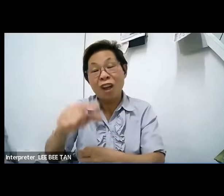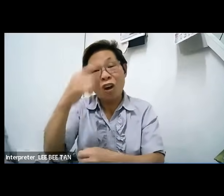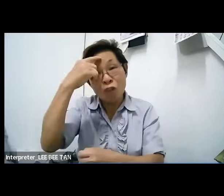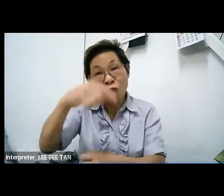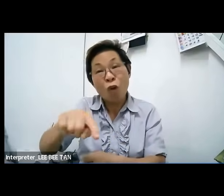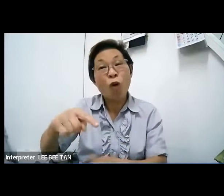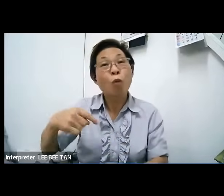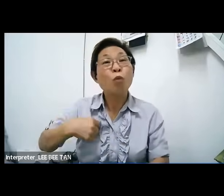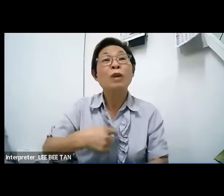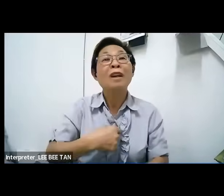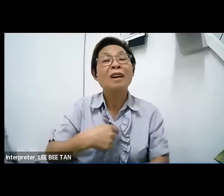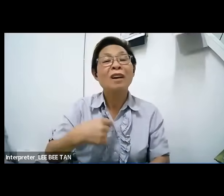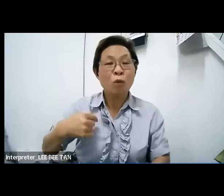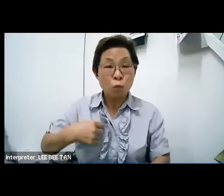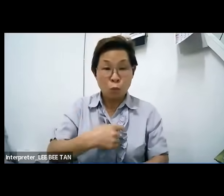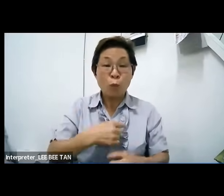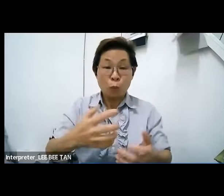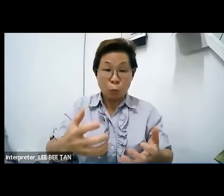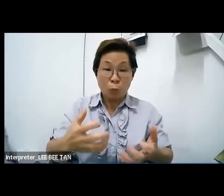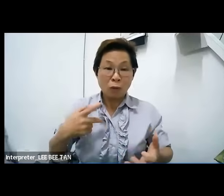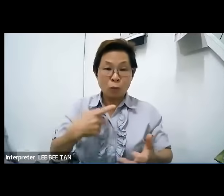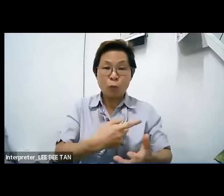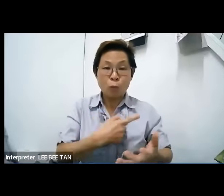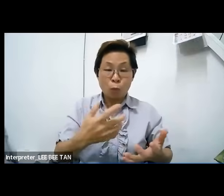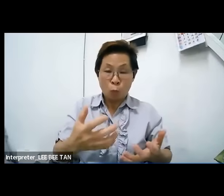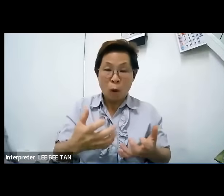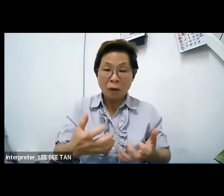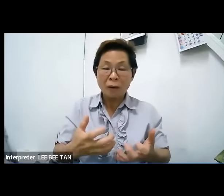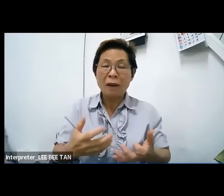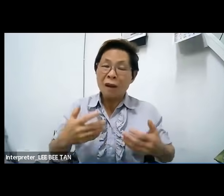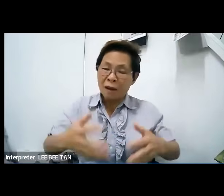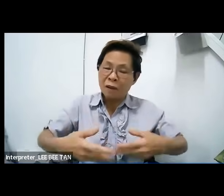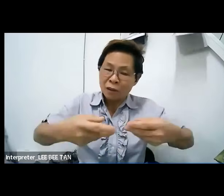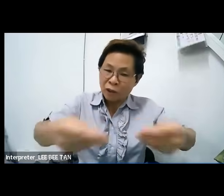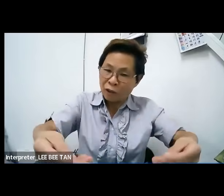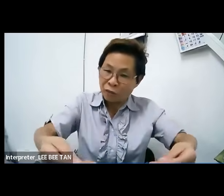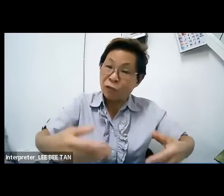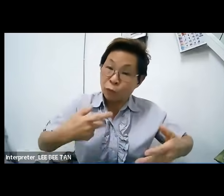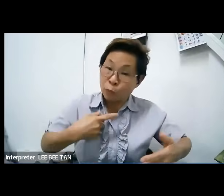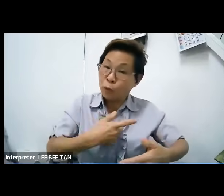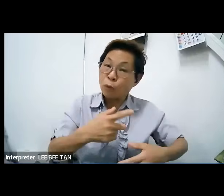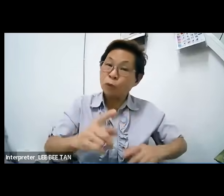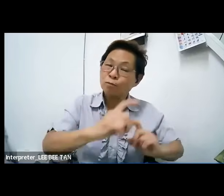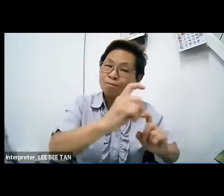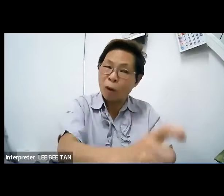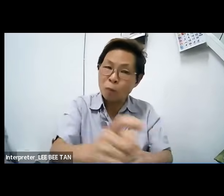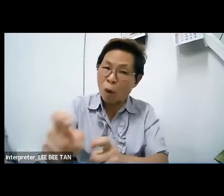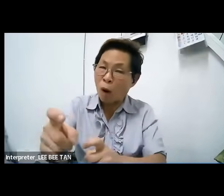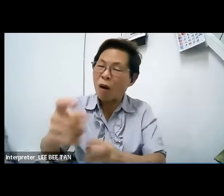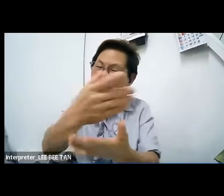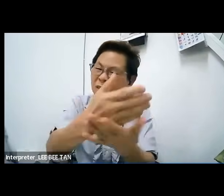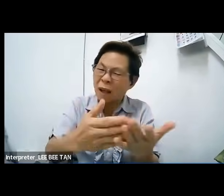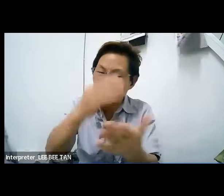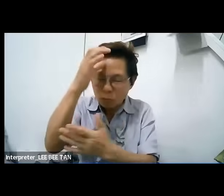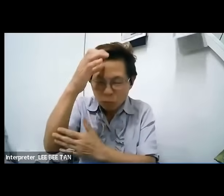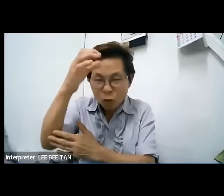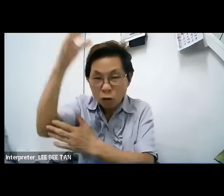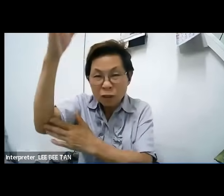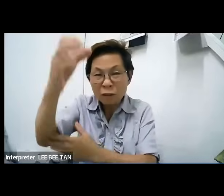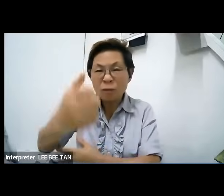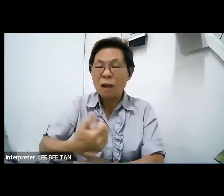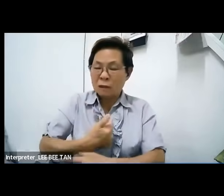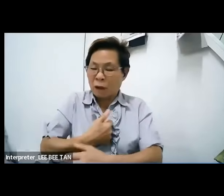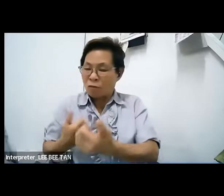would like to provide some of the SEP concept, SEP contribution